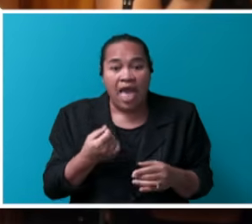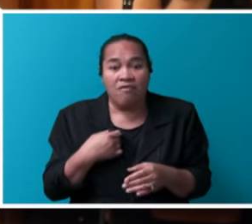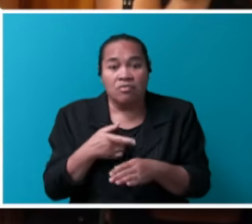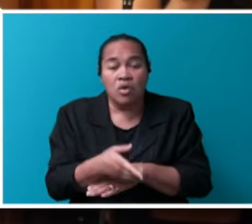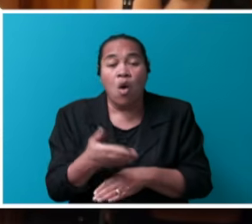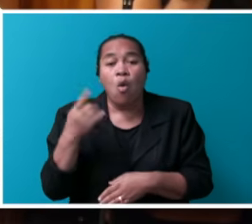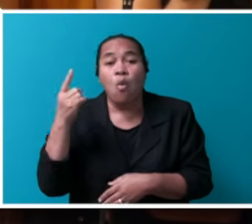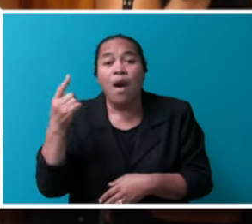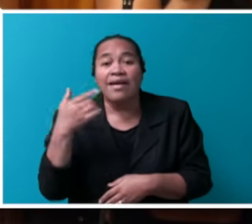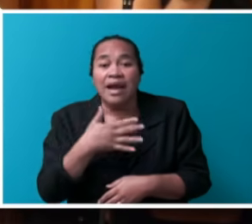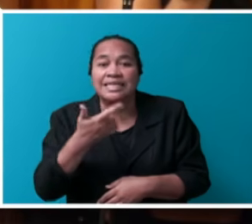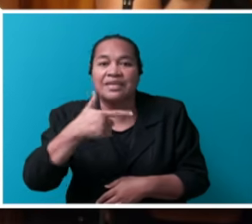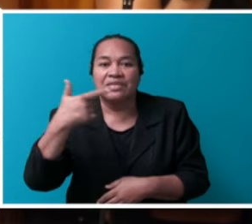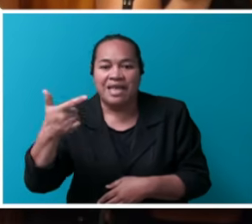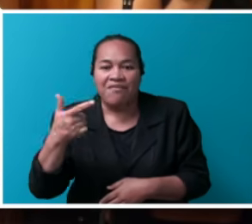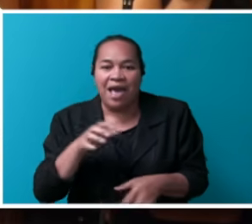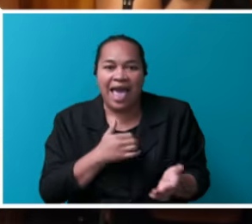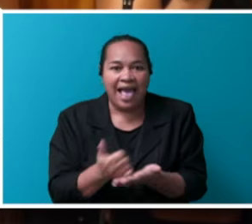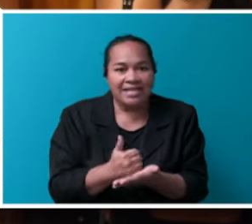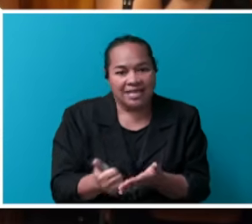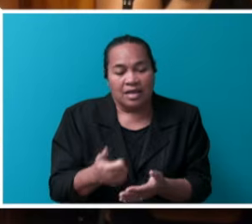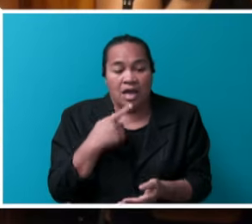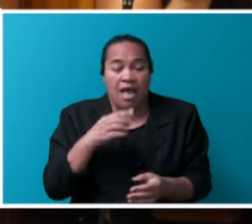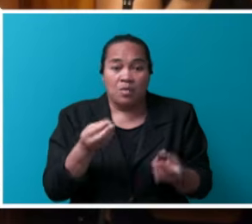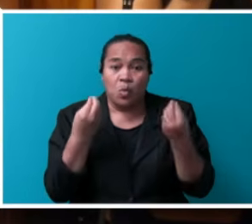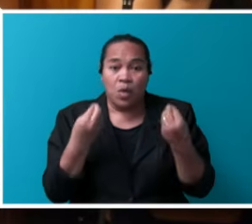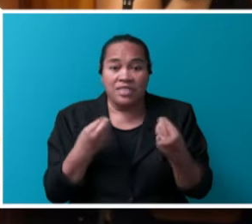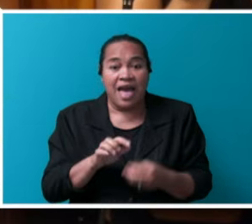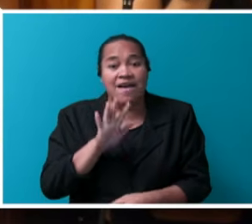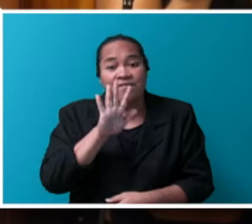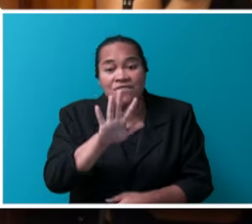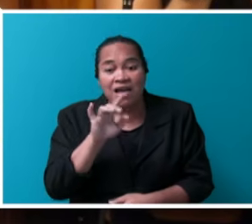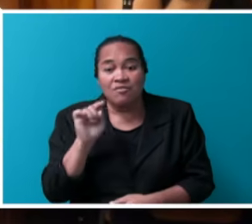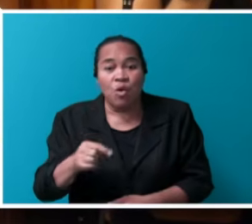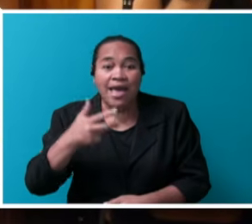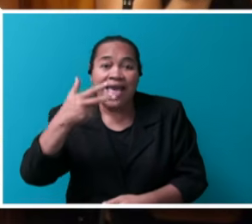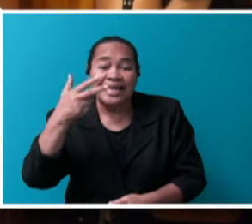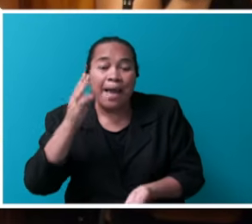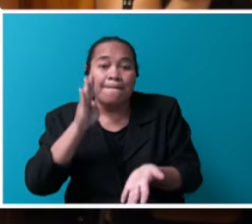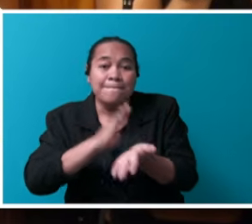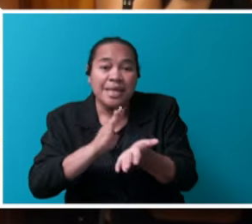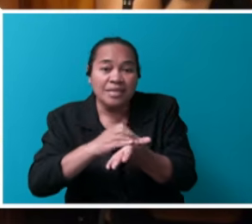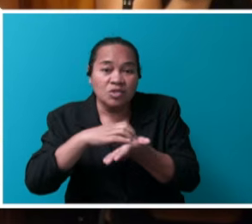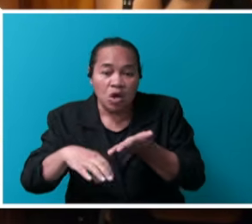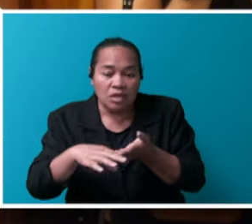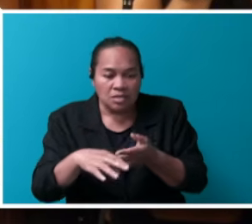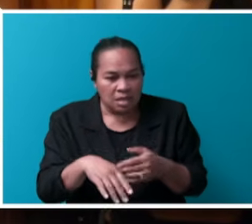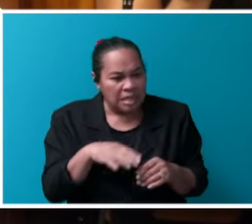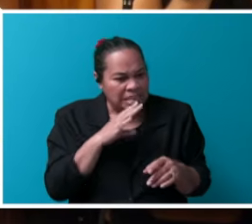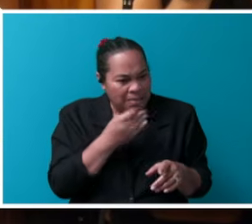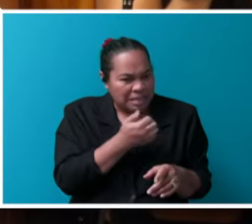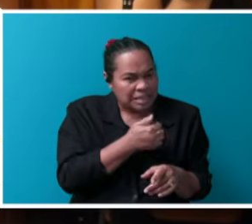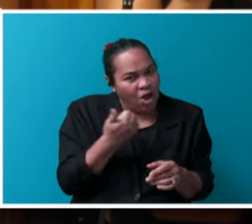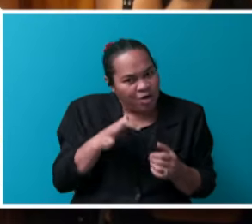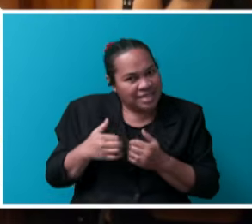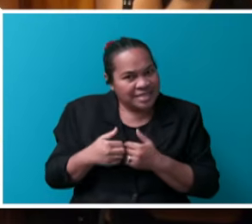177 active projects valued at $5.8 billion, of which 16 have already commenced